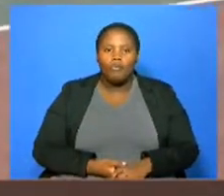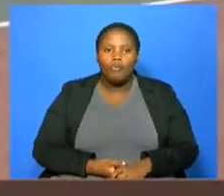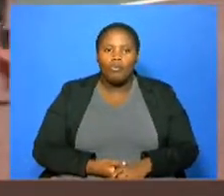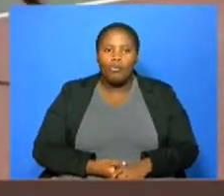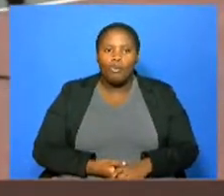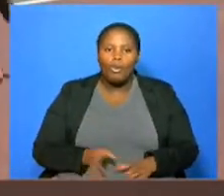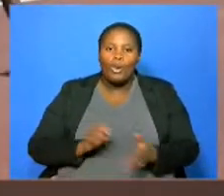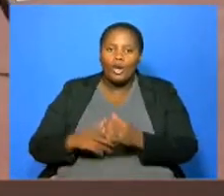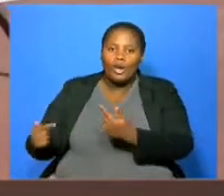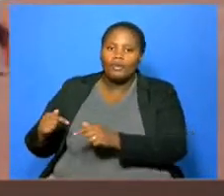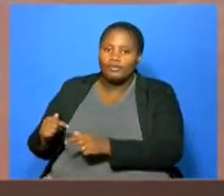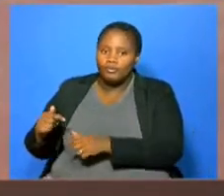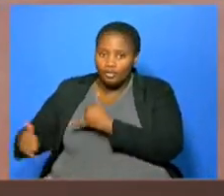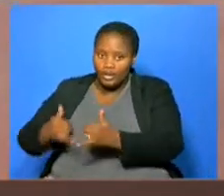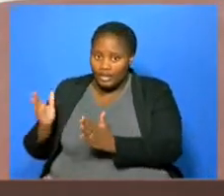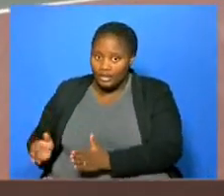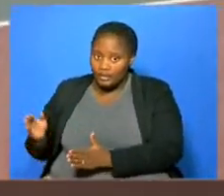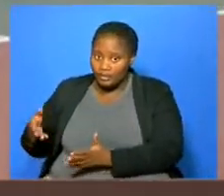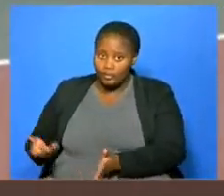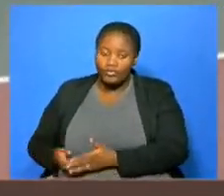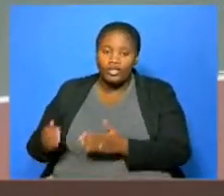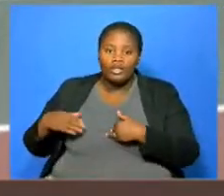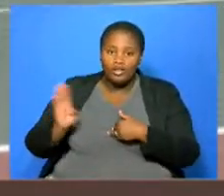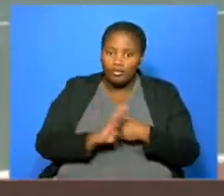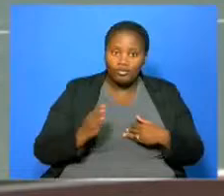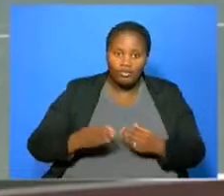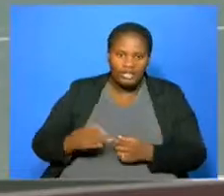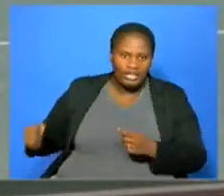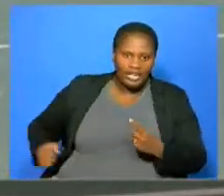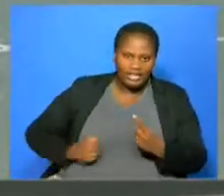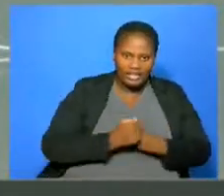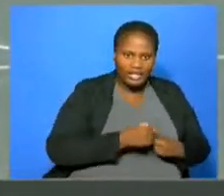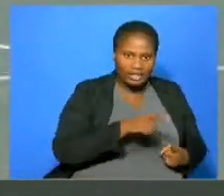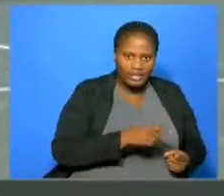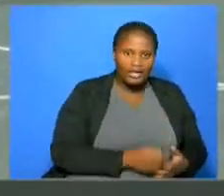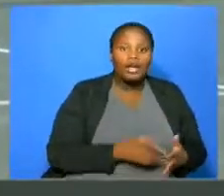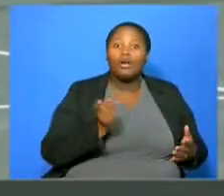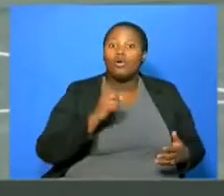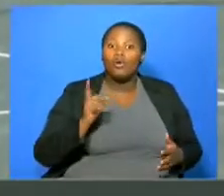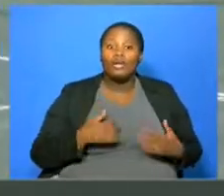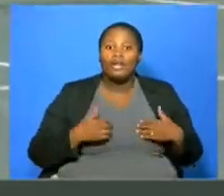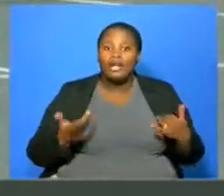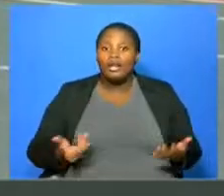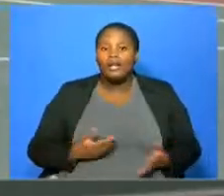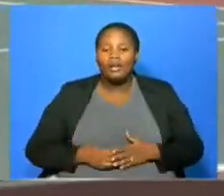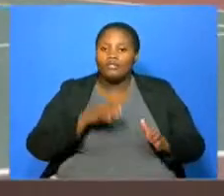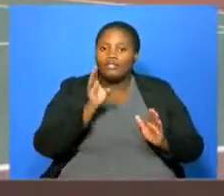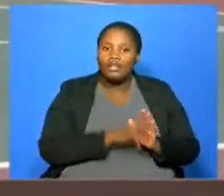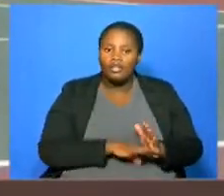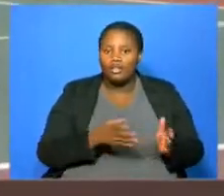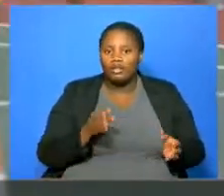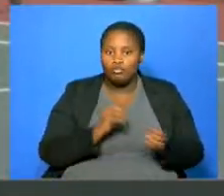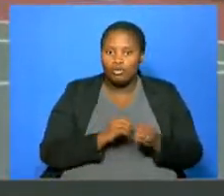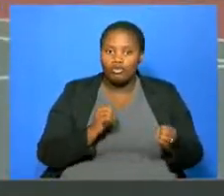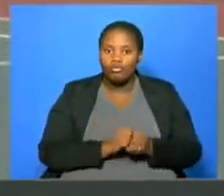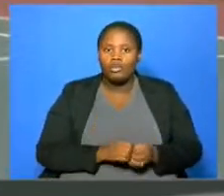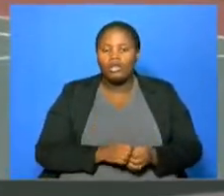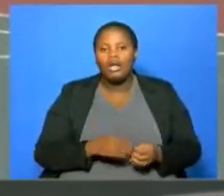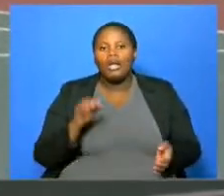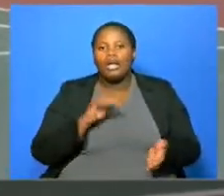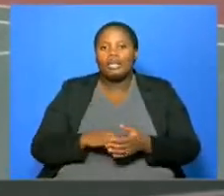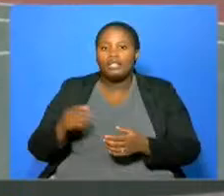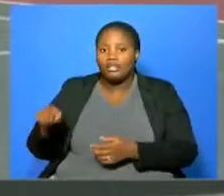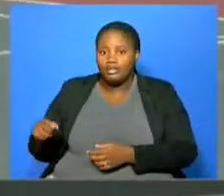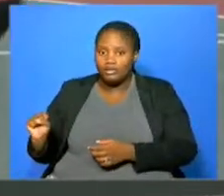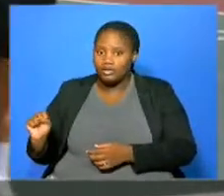Vorwerk, however, found his mojo back and started to pile pressure on Nawa, whose forehand was failing him for the most part. The South